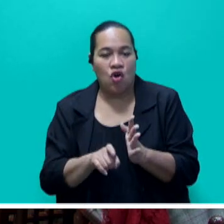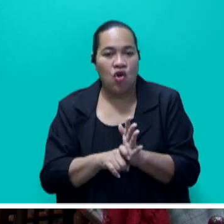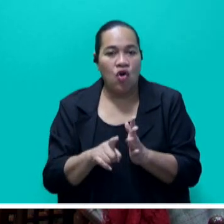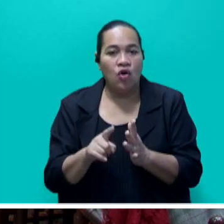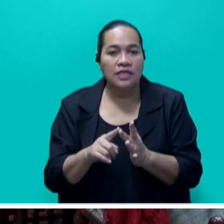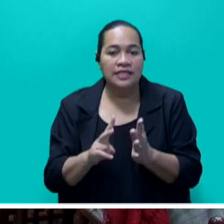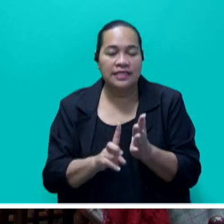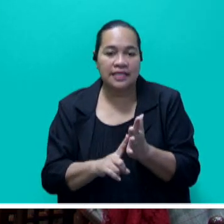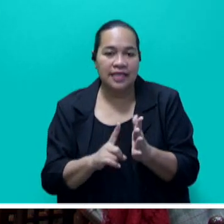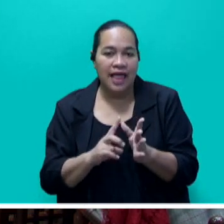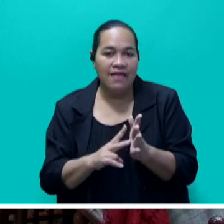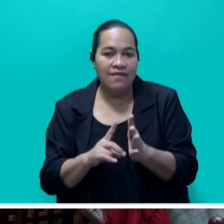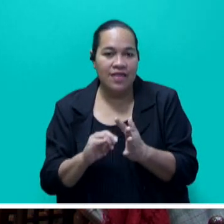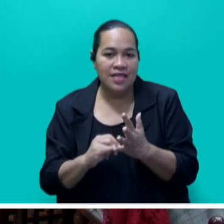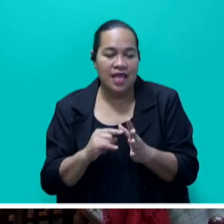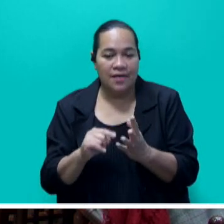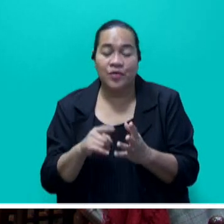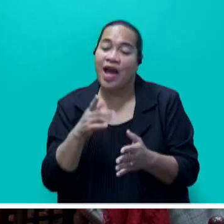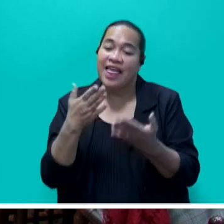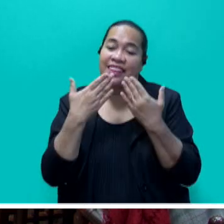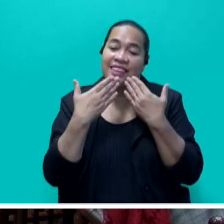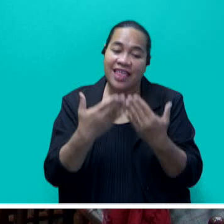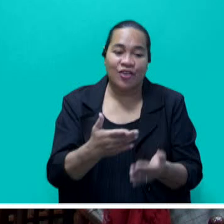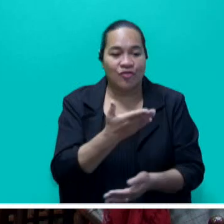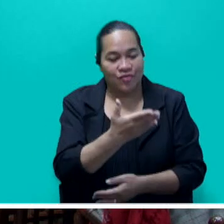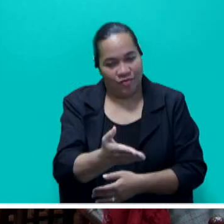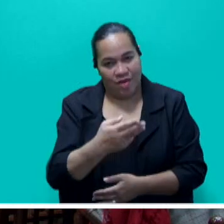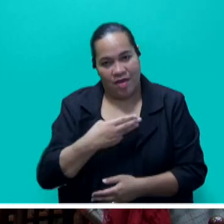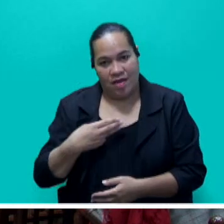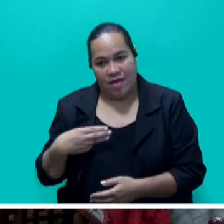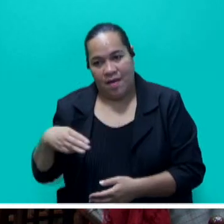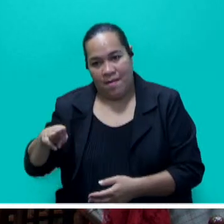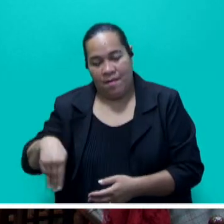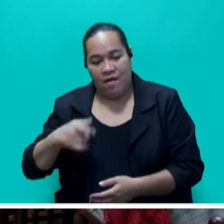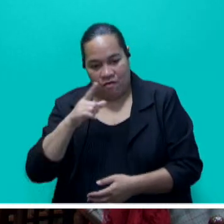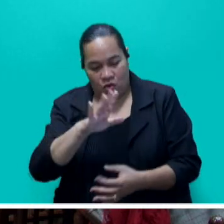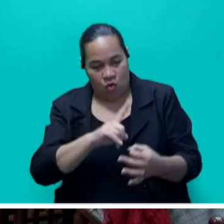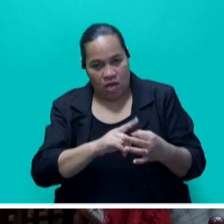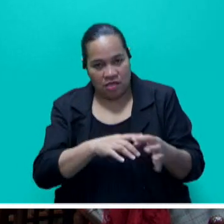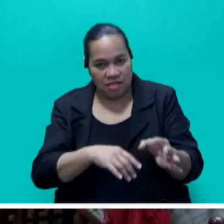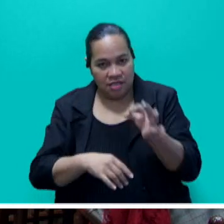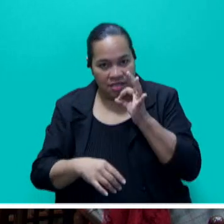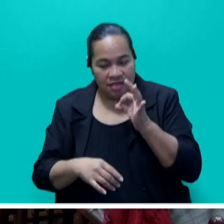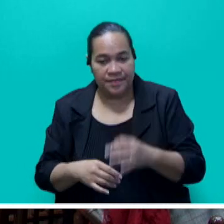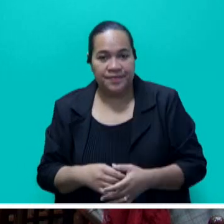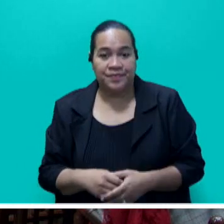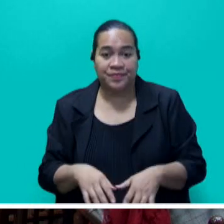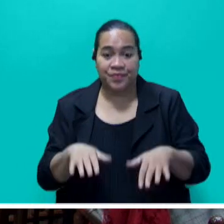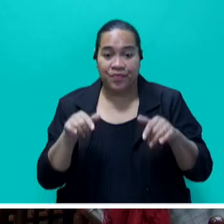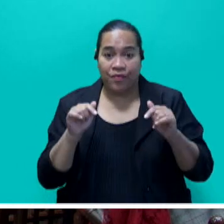Thank you, Honourable Speaker, sir, and I thank Honourable Nath for the question. Honourable Speaker, sir,